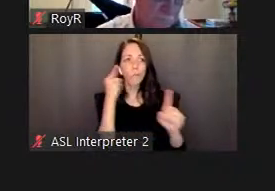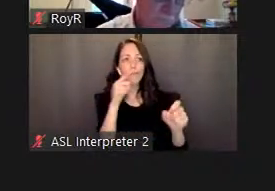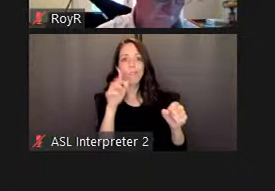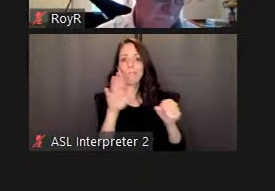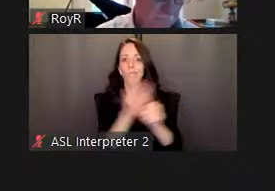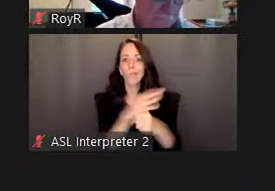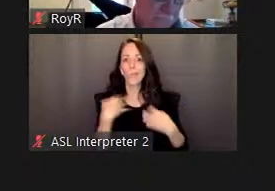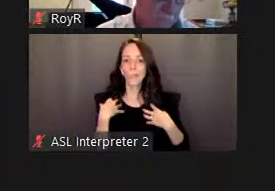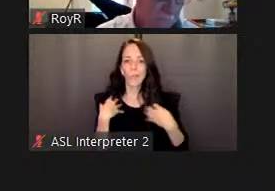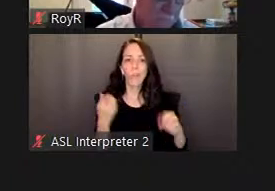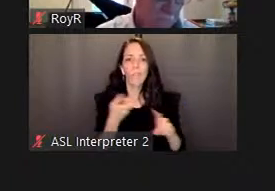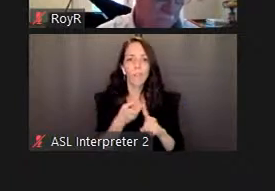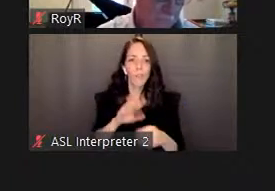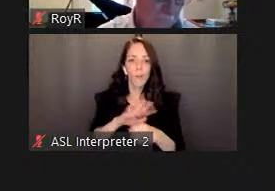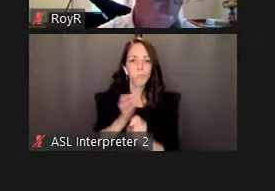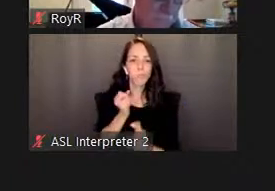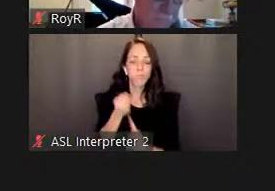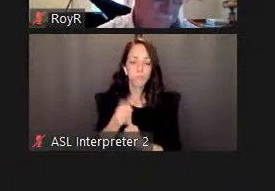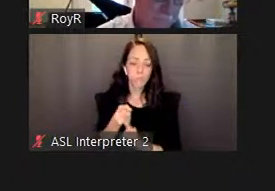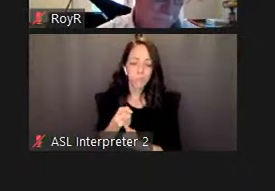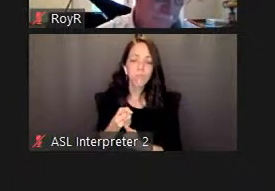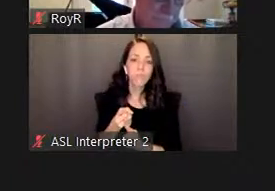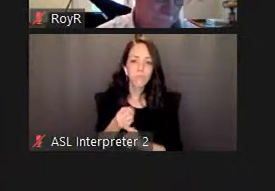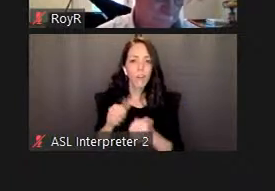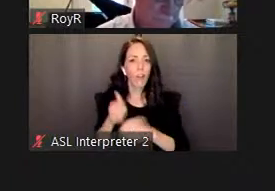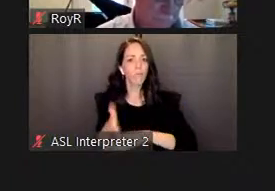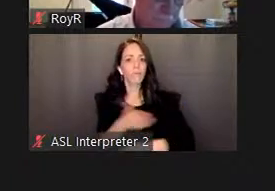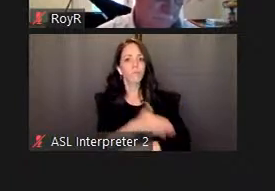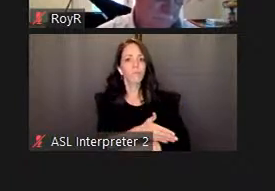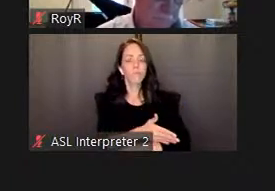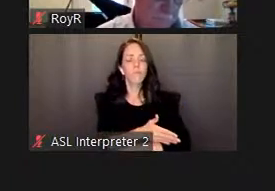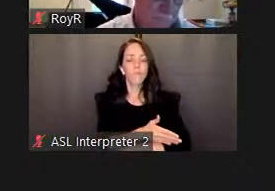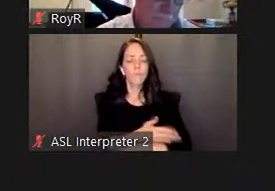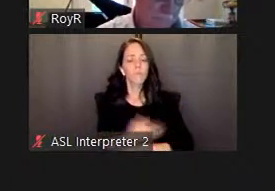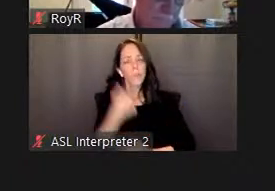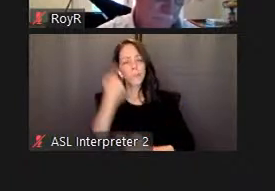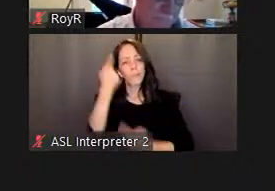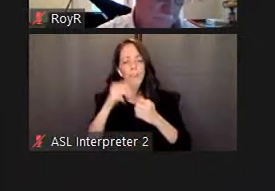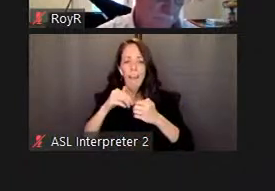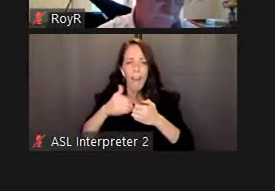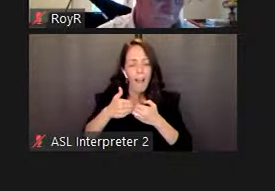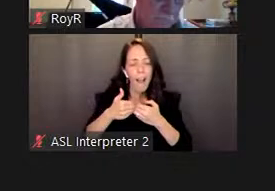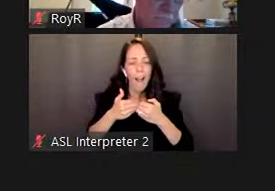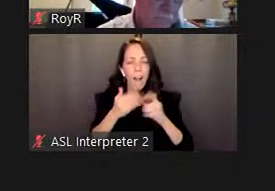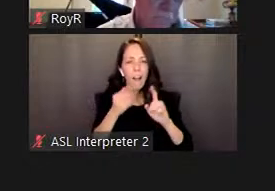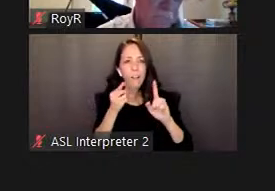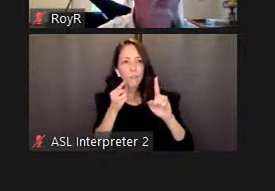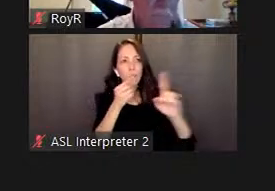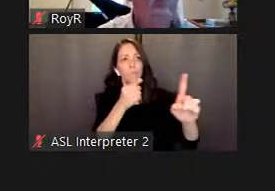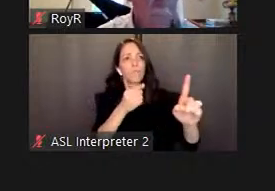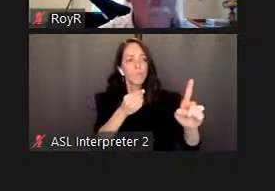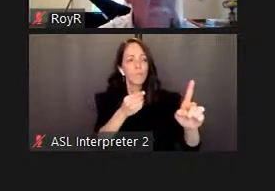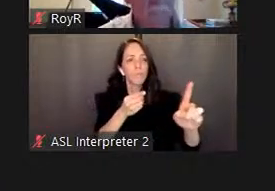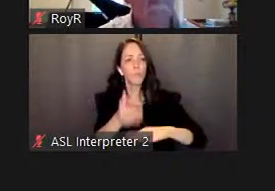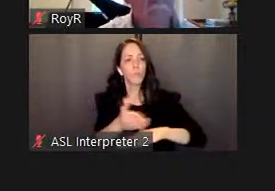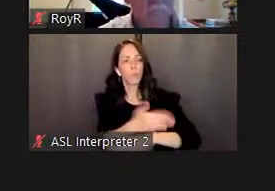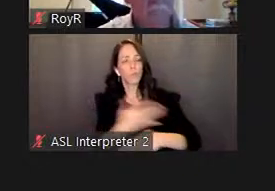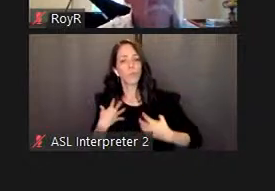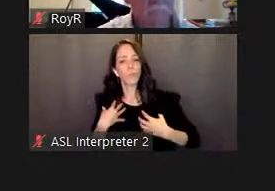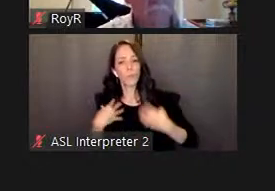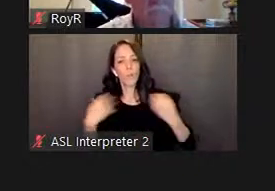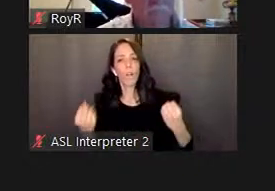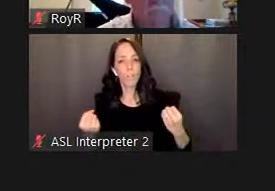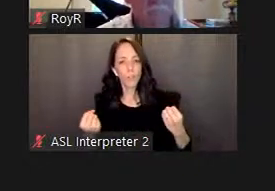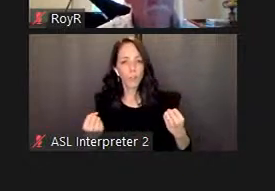pandemic. It's essentially how we'll get there in using our ARPA funding. And so Washington County's